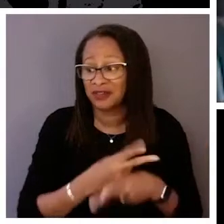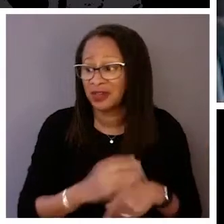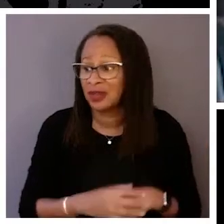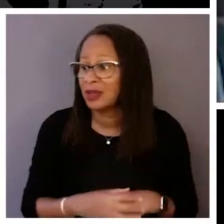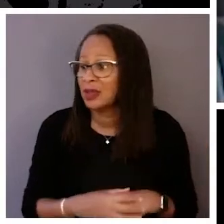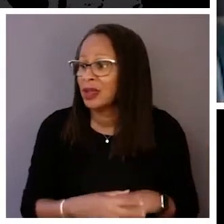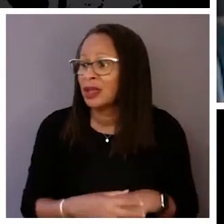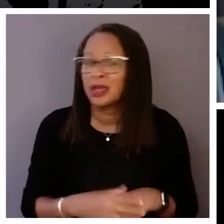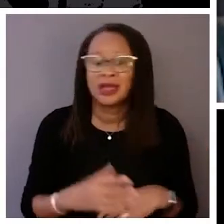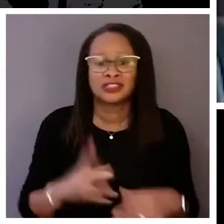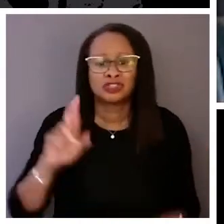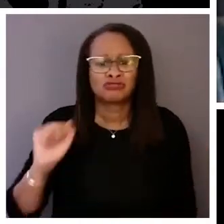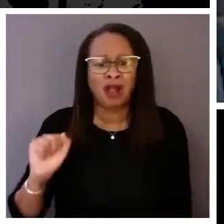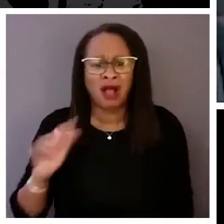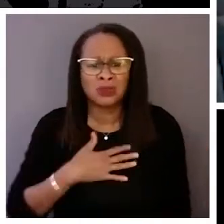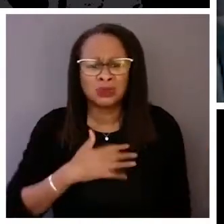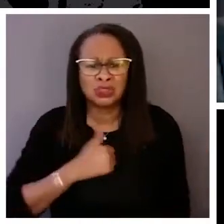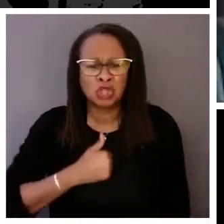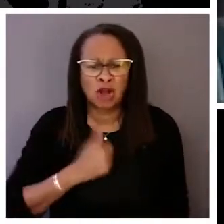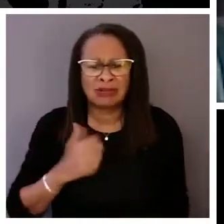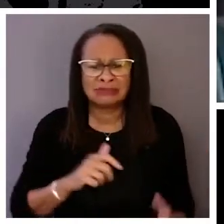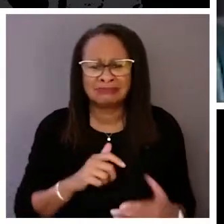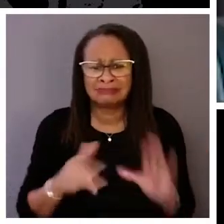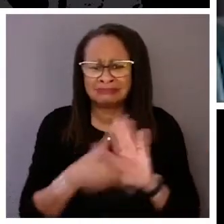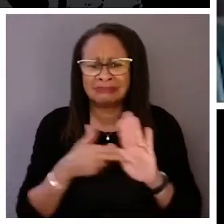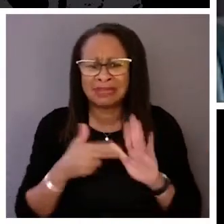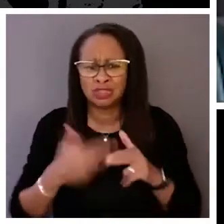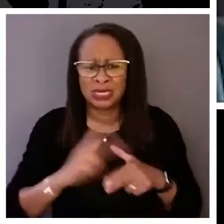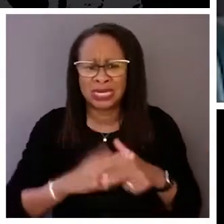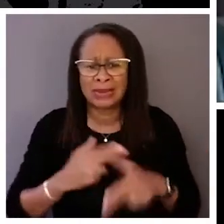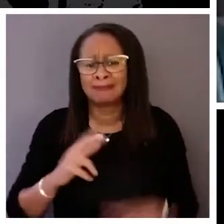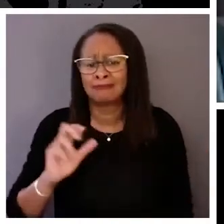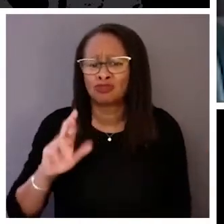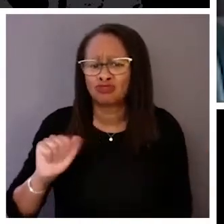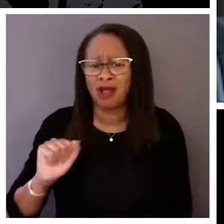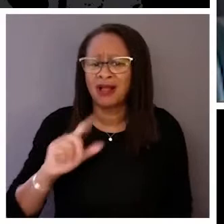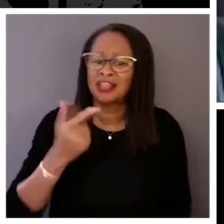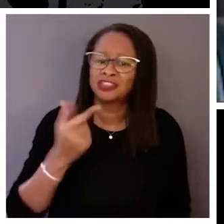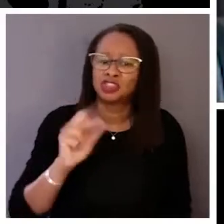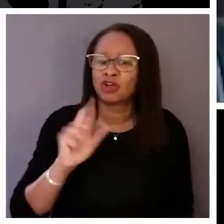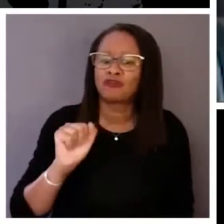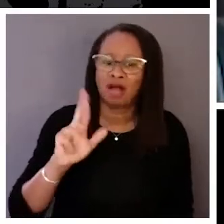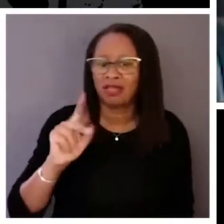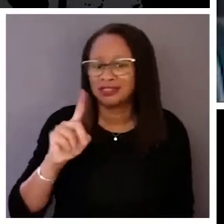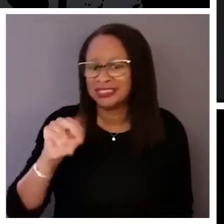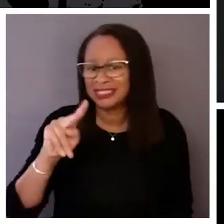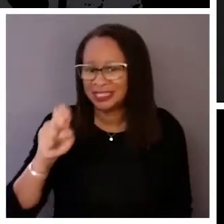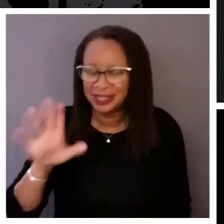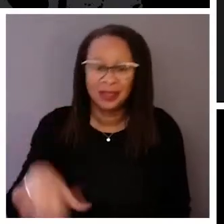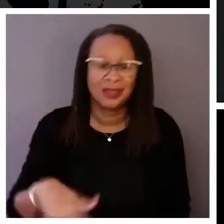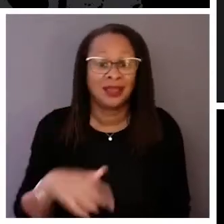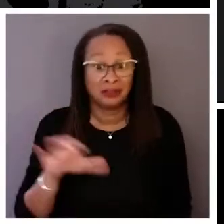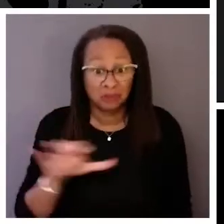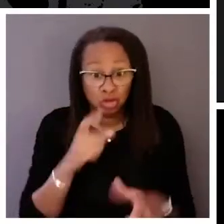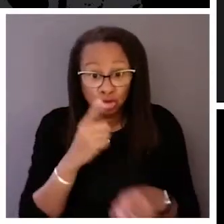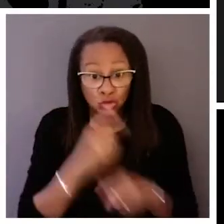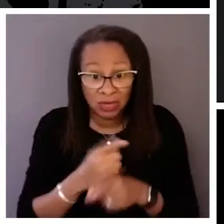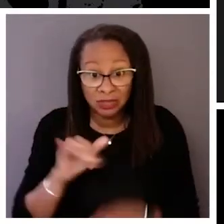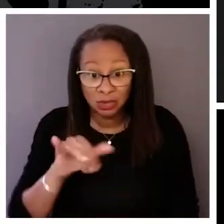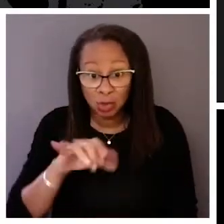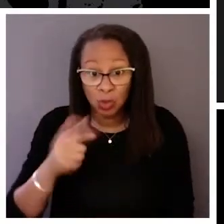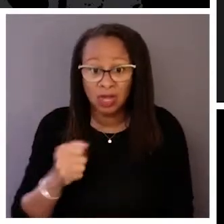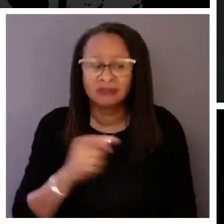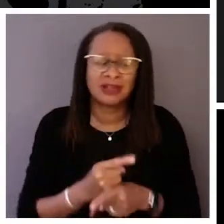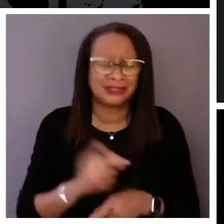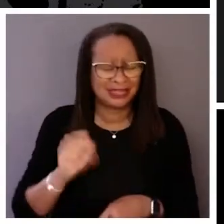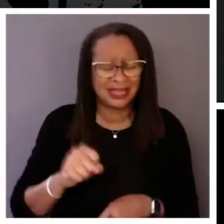do. Sorry, everybody. I call her Ra. That's her nickname. Geraldine, you do yoga. You're a yoga freak, right? Yeah, I've been doing yoga for a really long